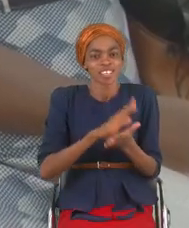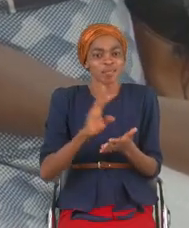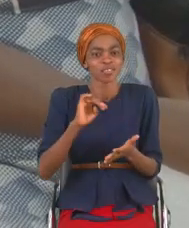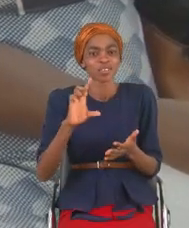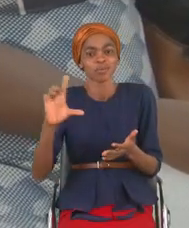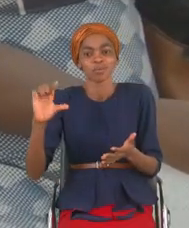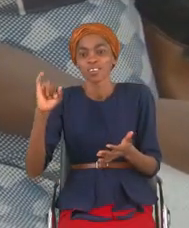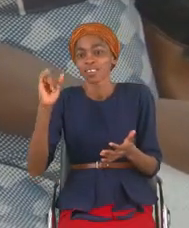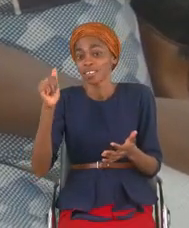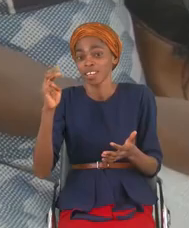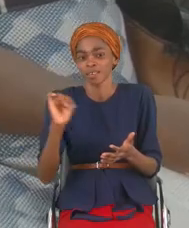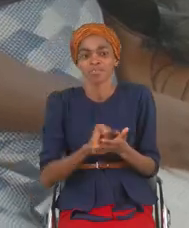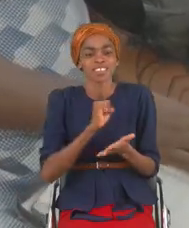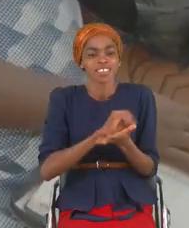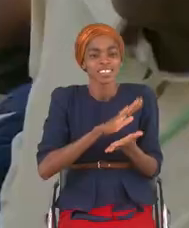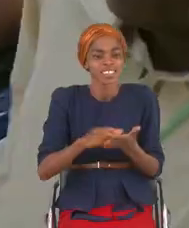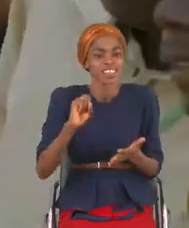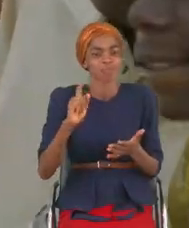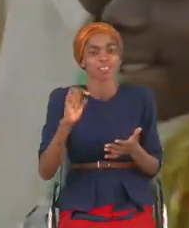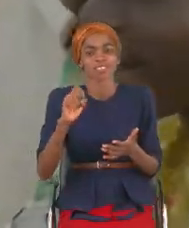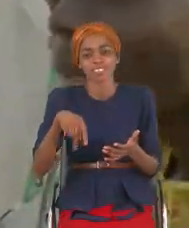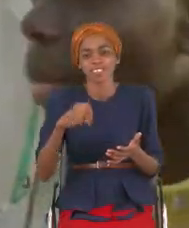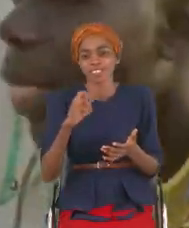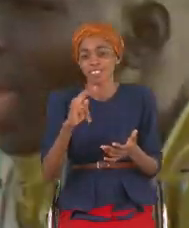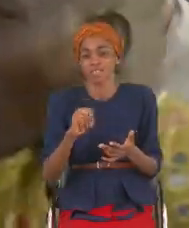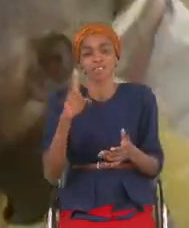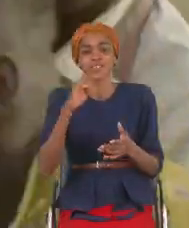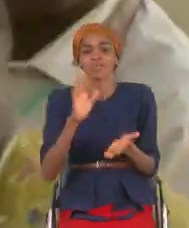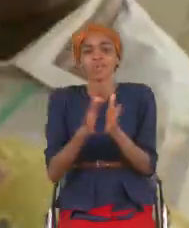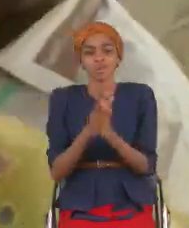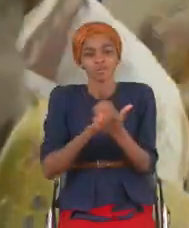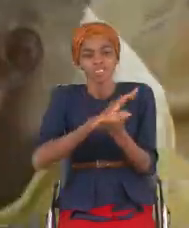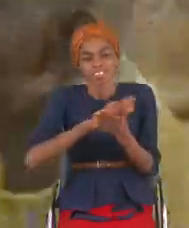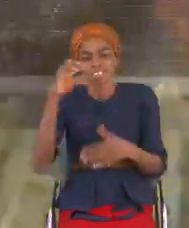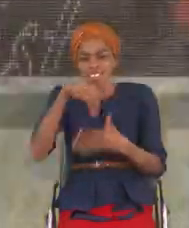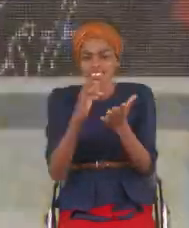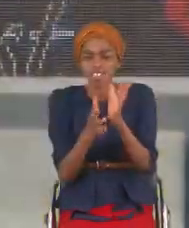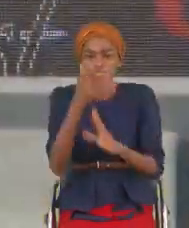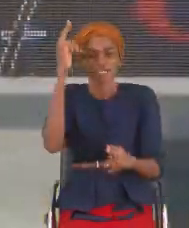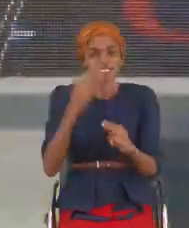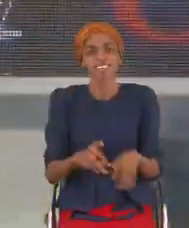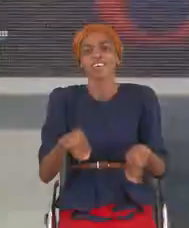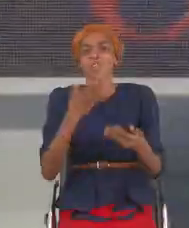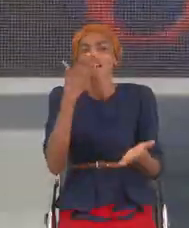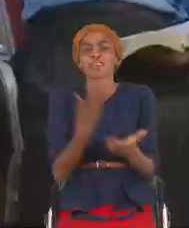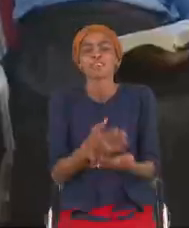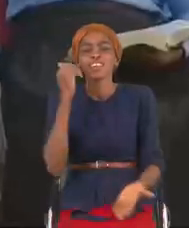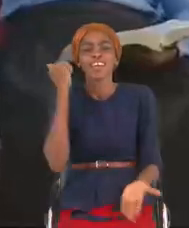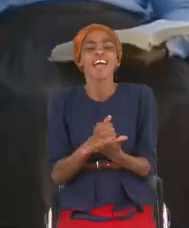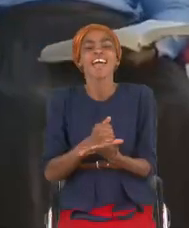sage stephen you become a saint in jesus name give me good good amen